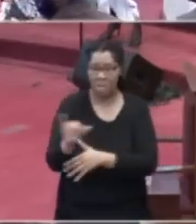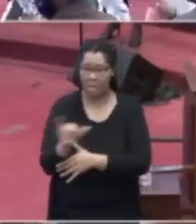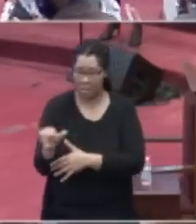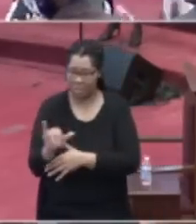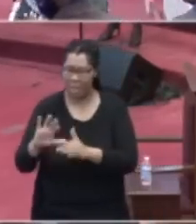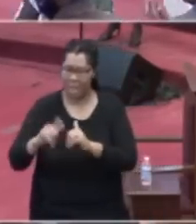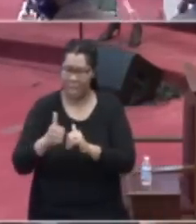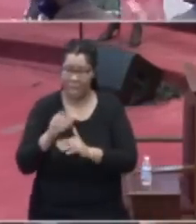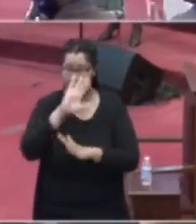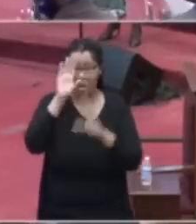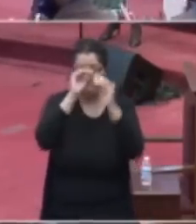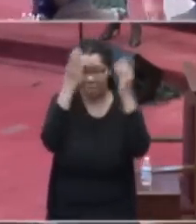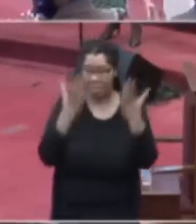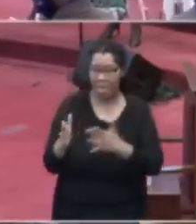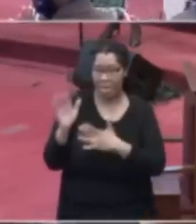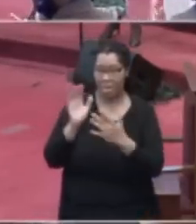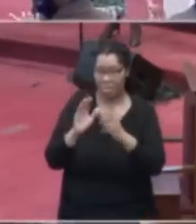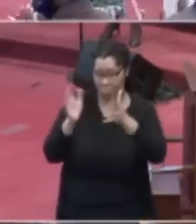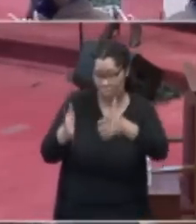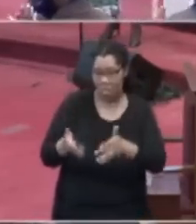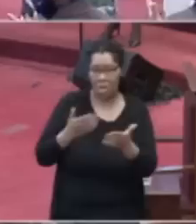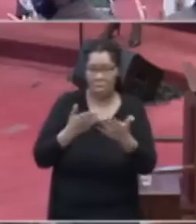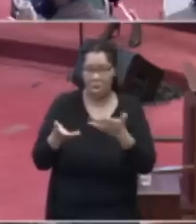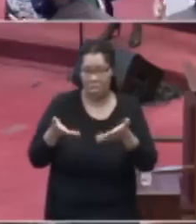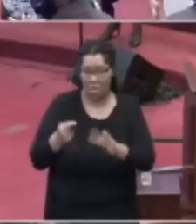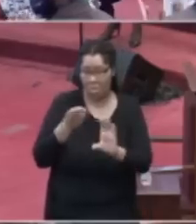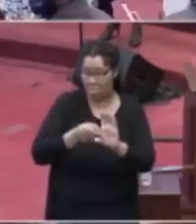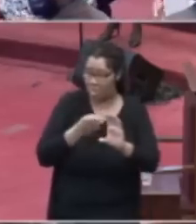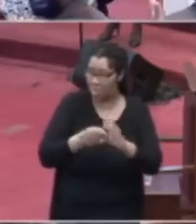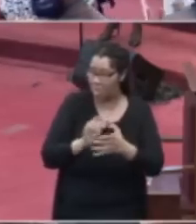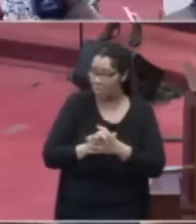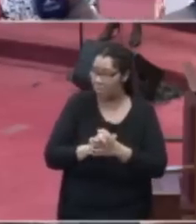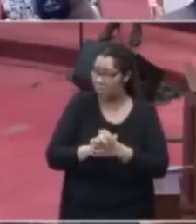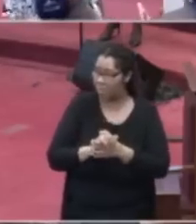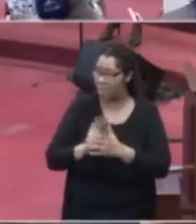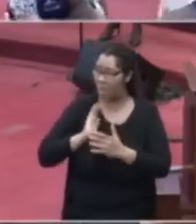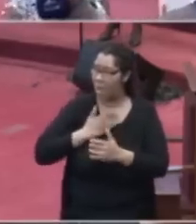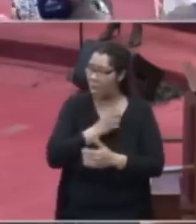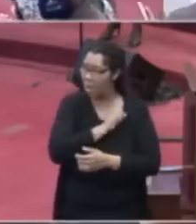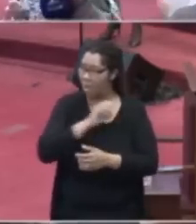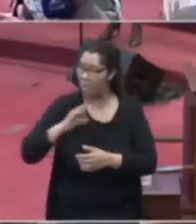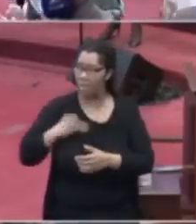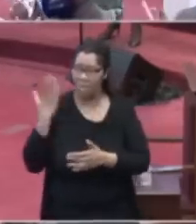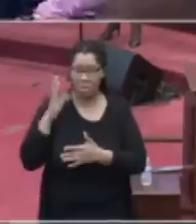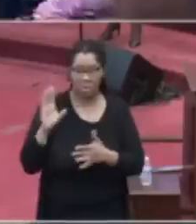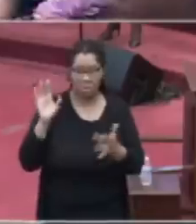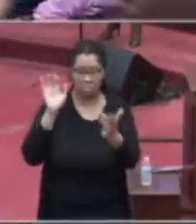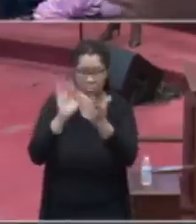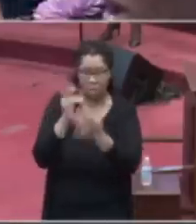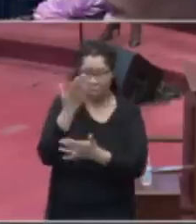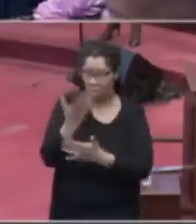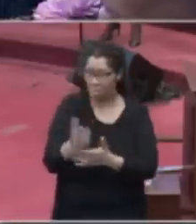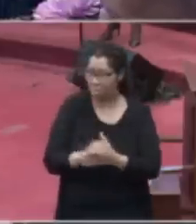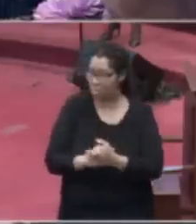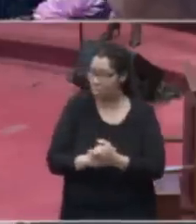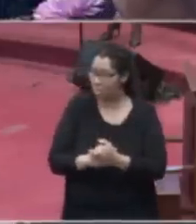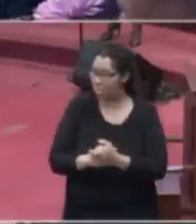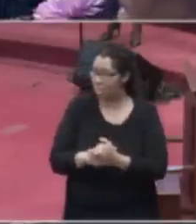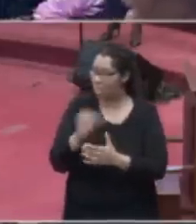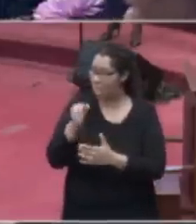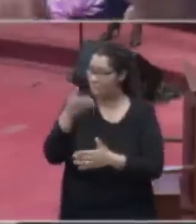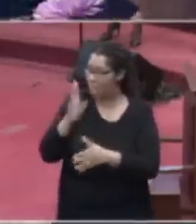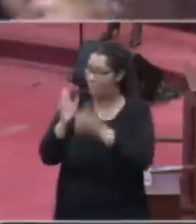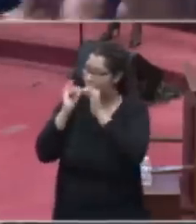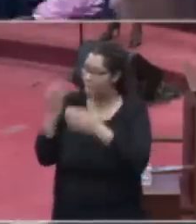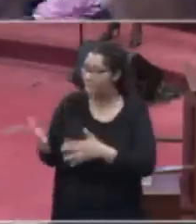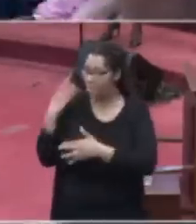How? By leaving your information on the platform. And our officers are going to extract that. Yep, God bless